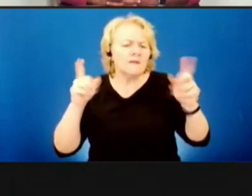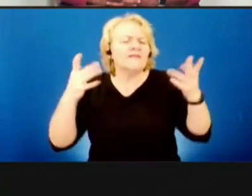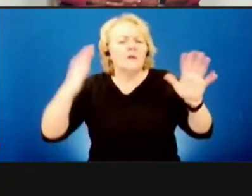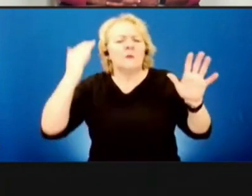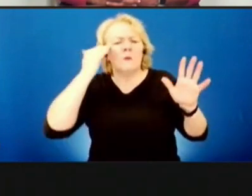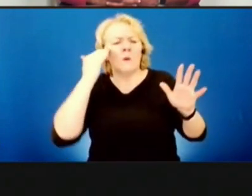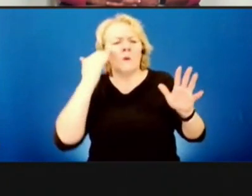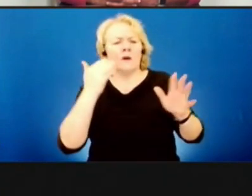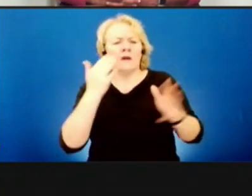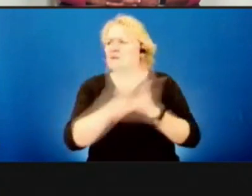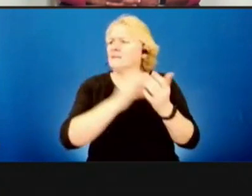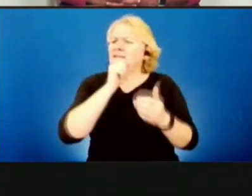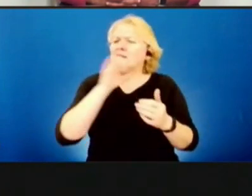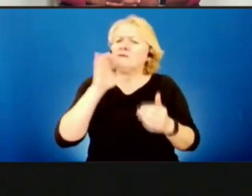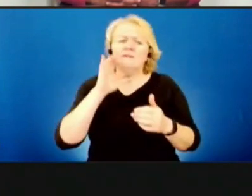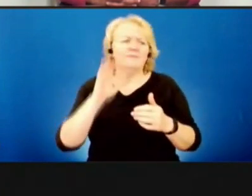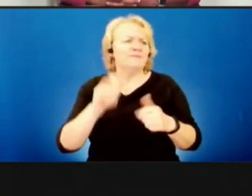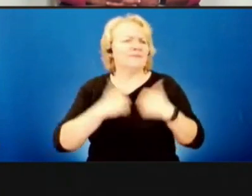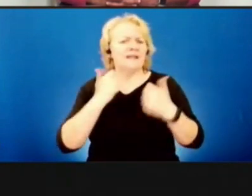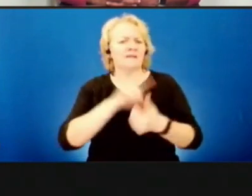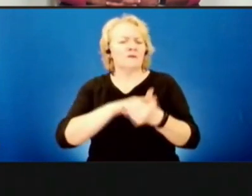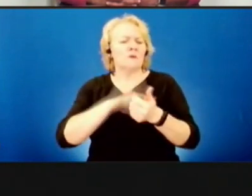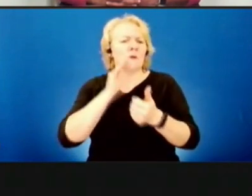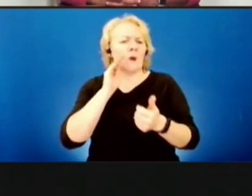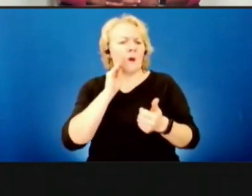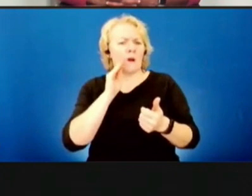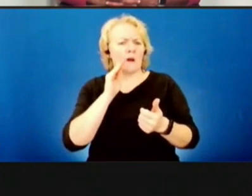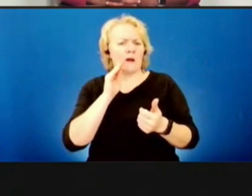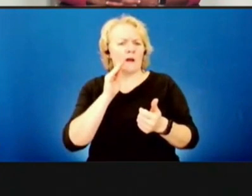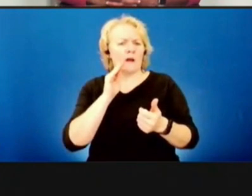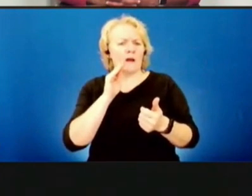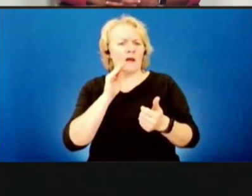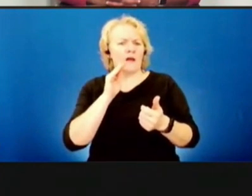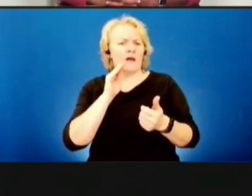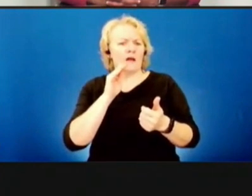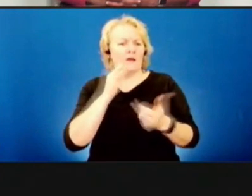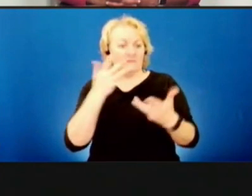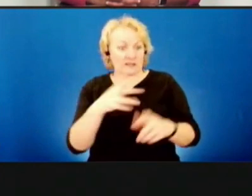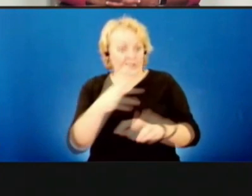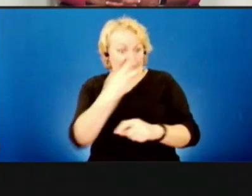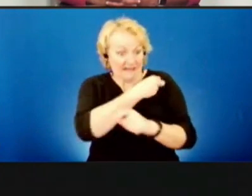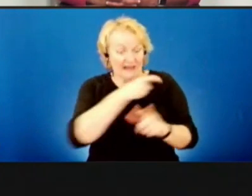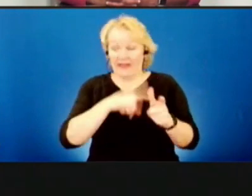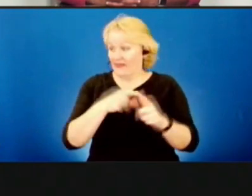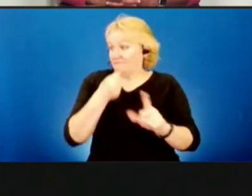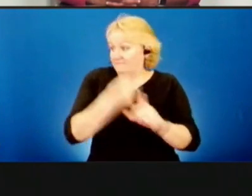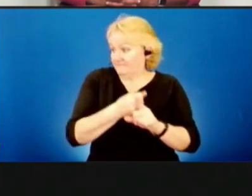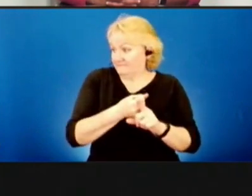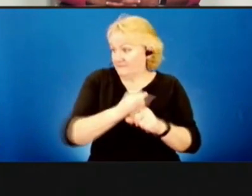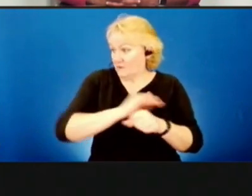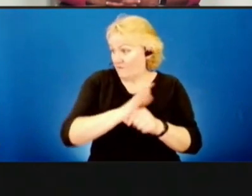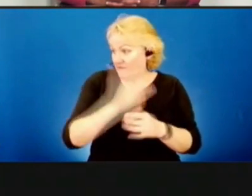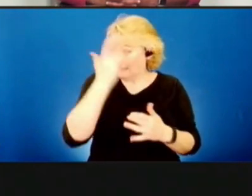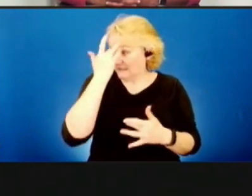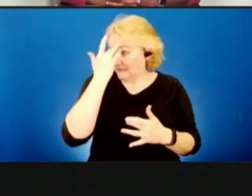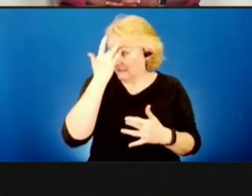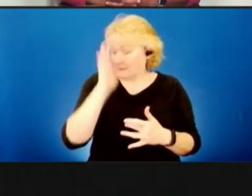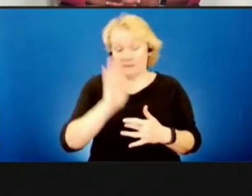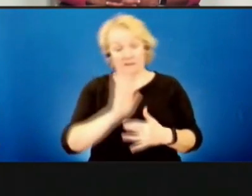in our nursing homes who've gotten sick, who've been vaccinated, and they